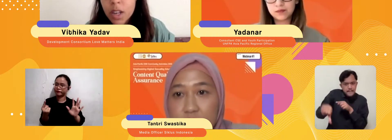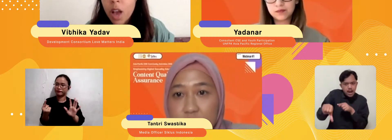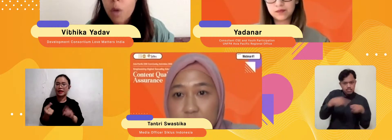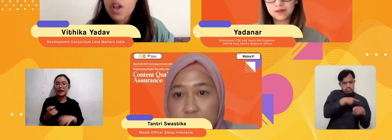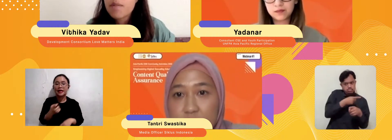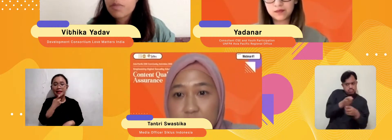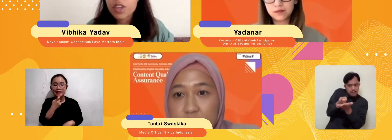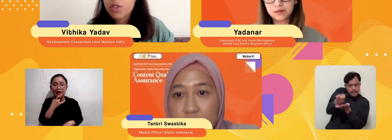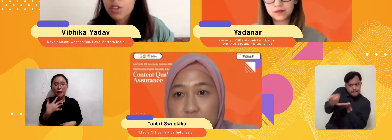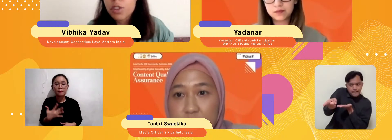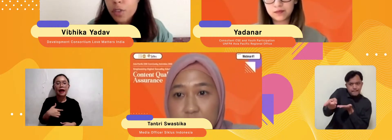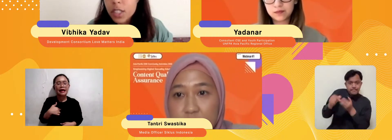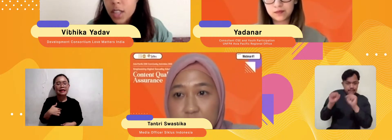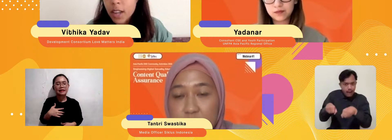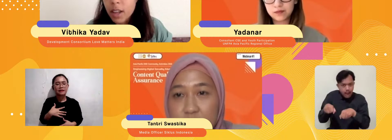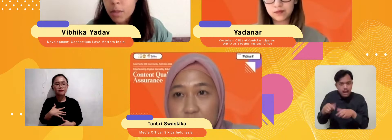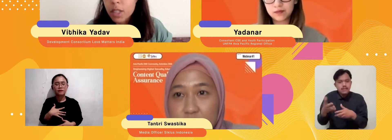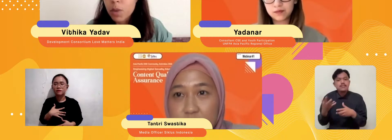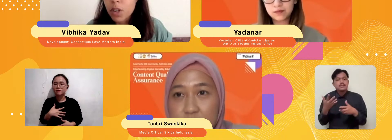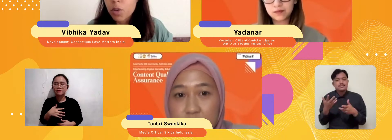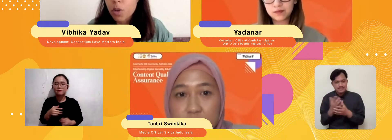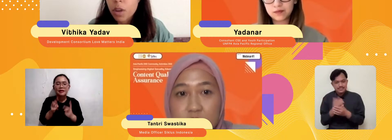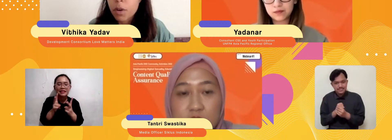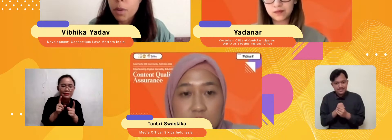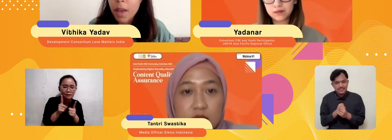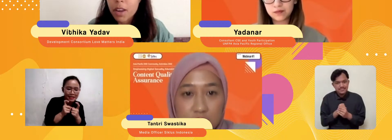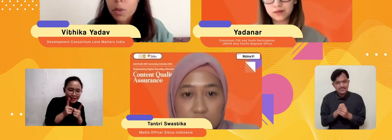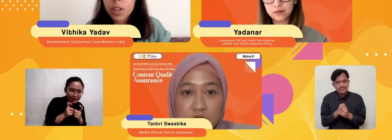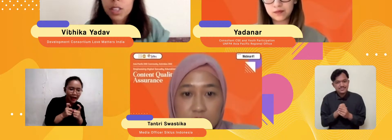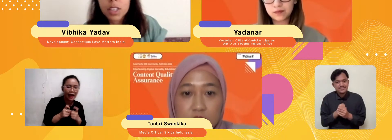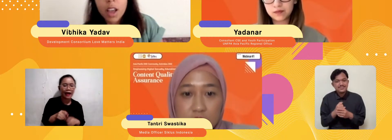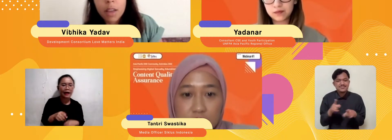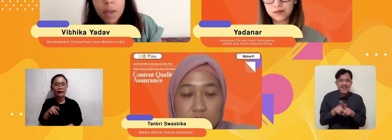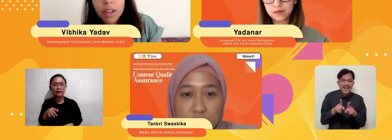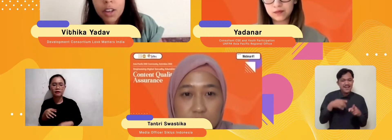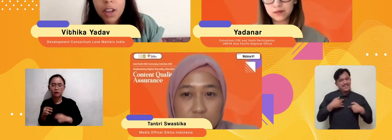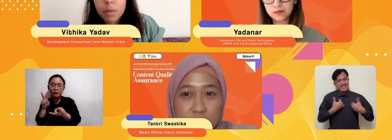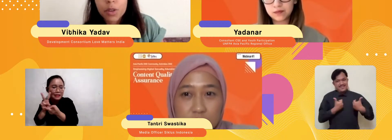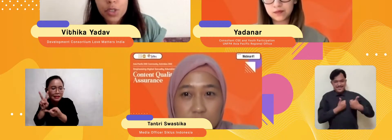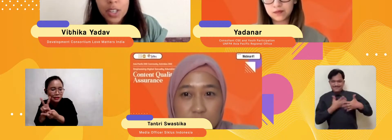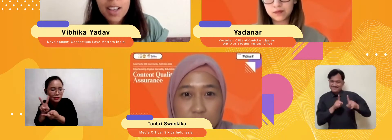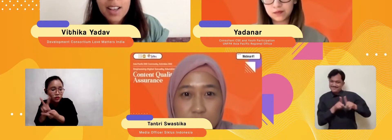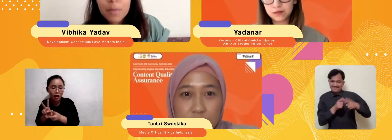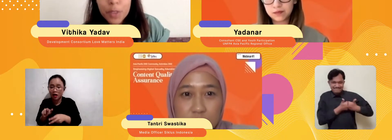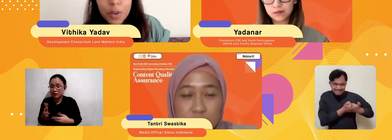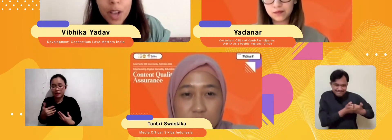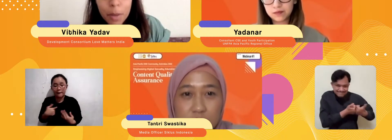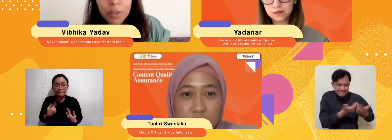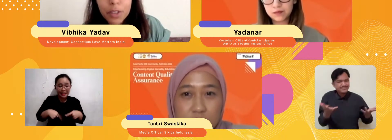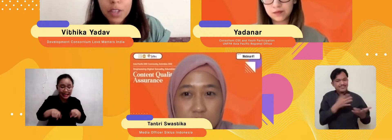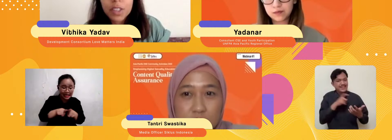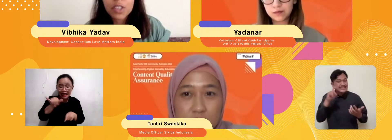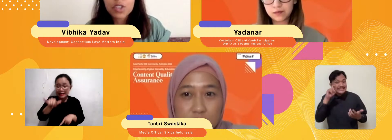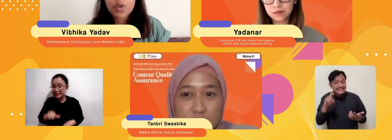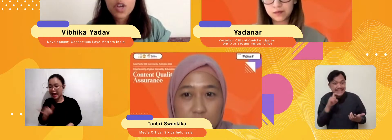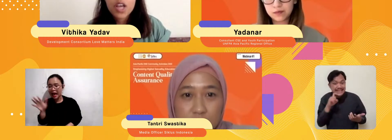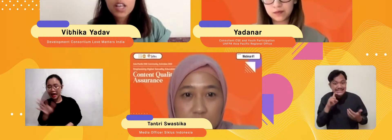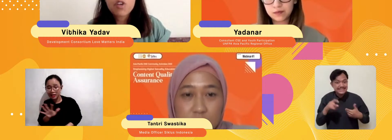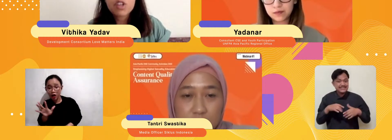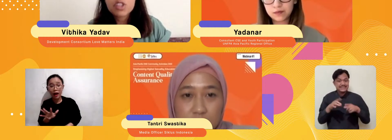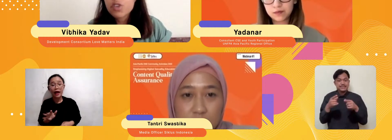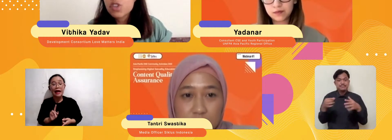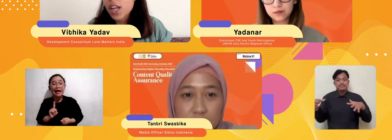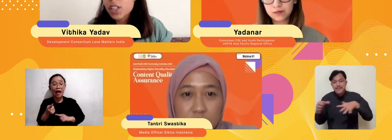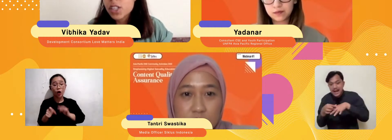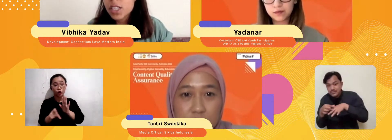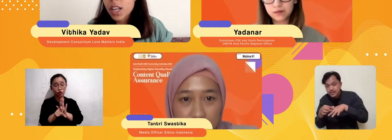relationships, and how the difference that comes in when you're talking about a married versus an unmarried young person coming for services. So